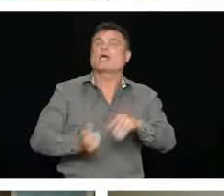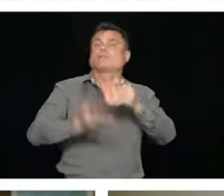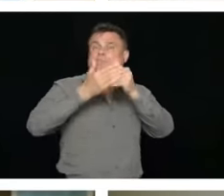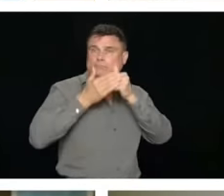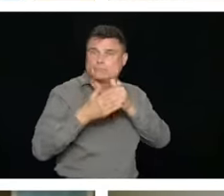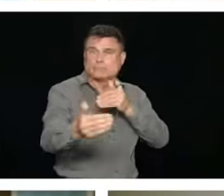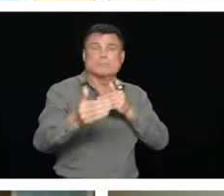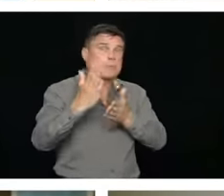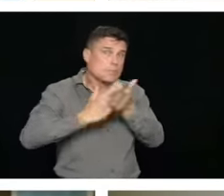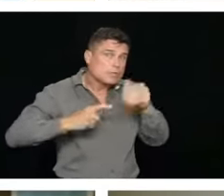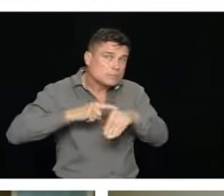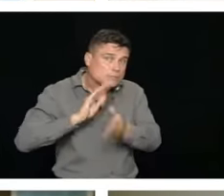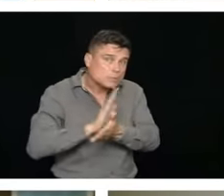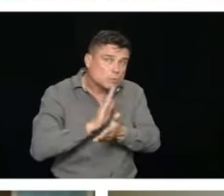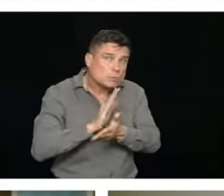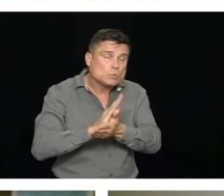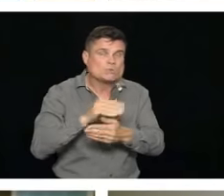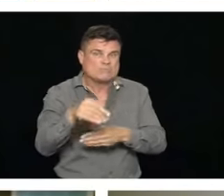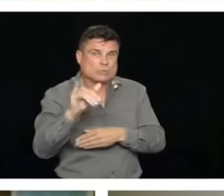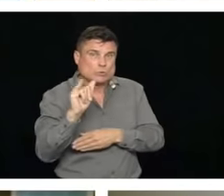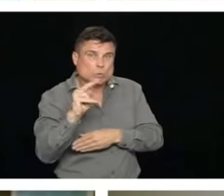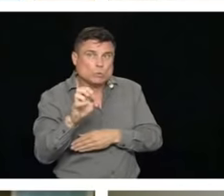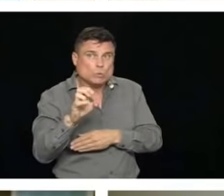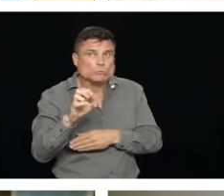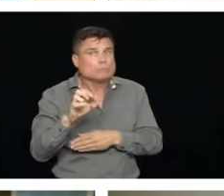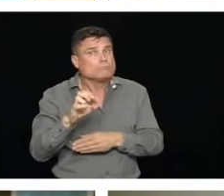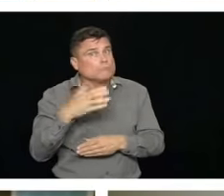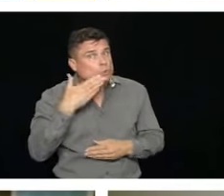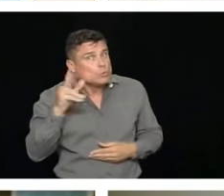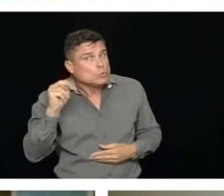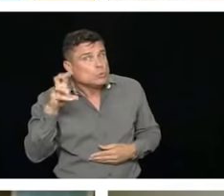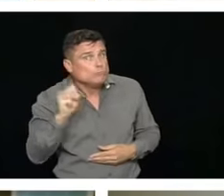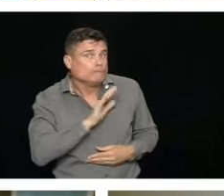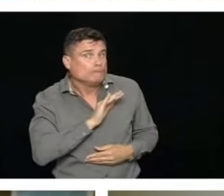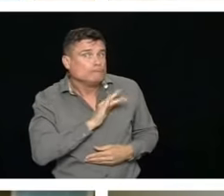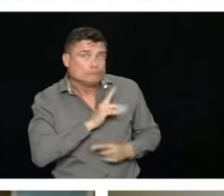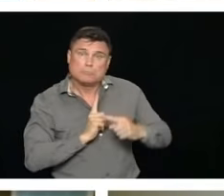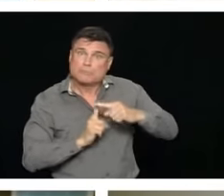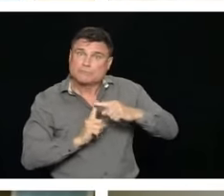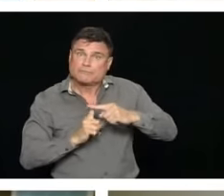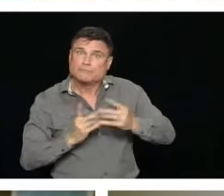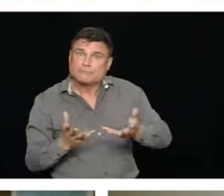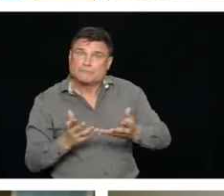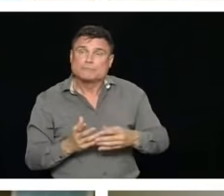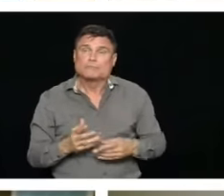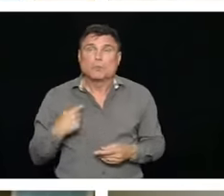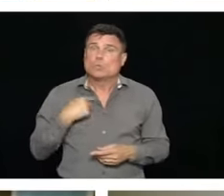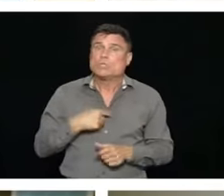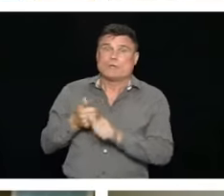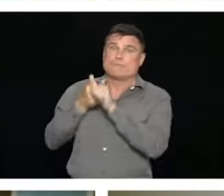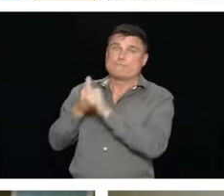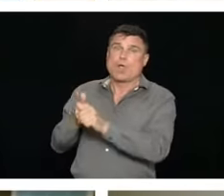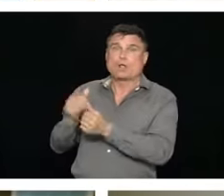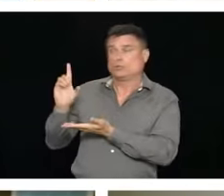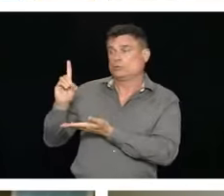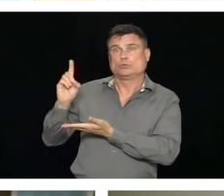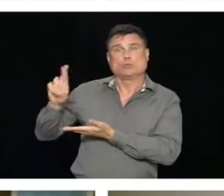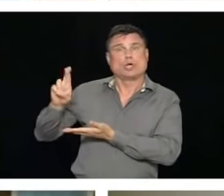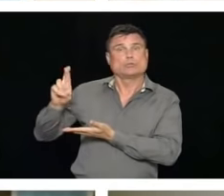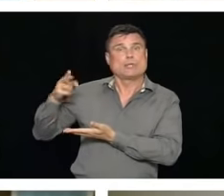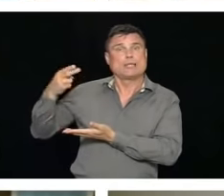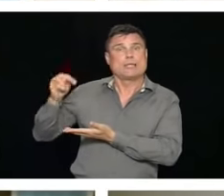direction of our provincial health officer, Dr. Henry, British Columbians have together flattened the curve very